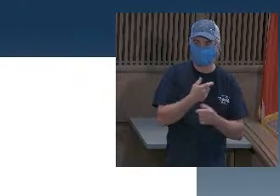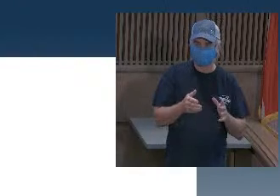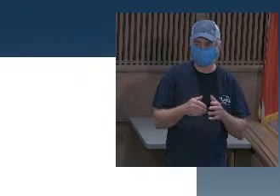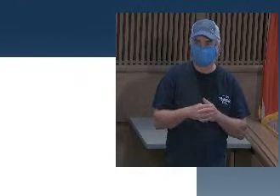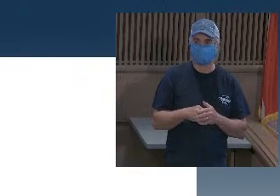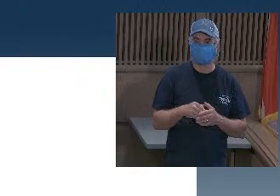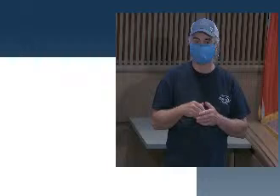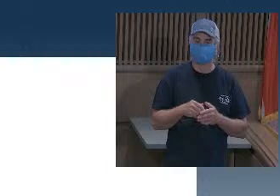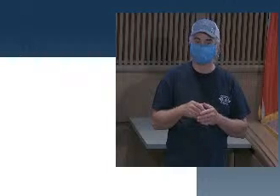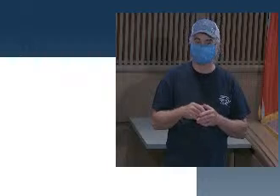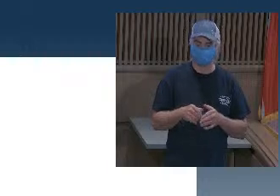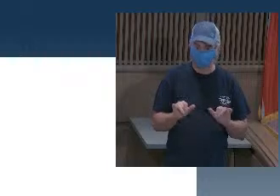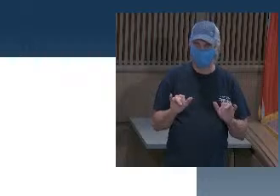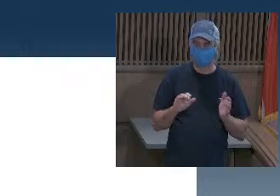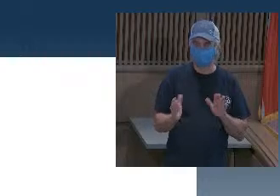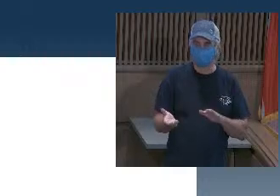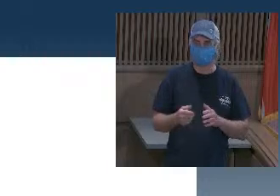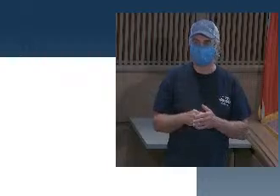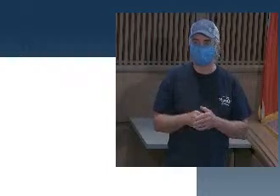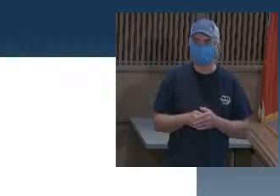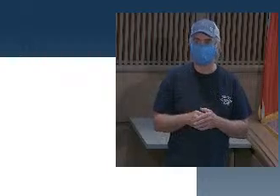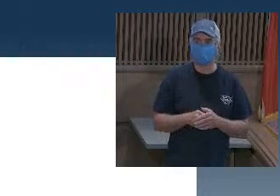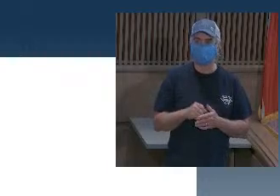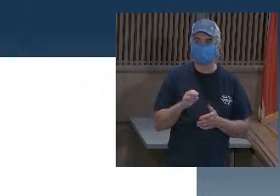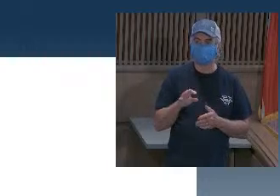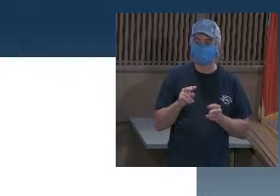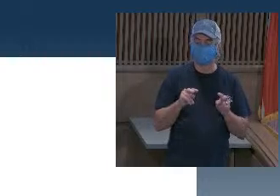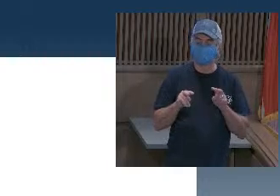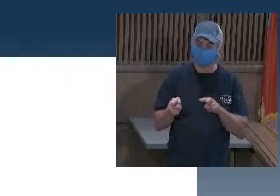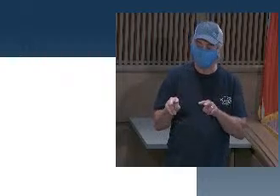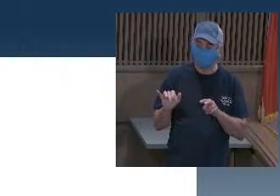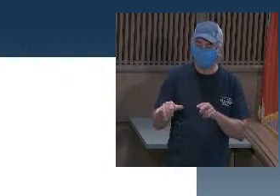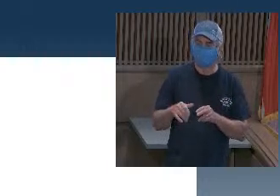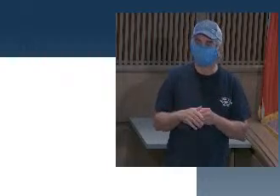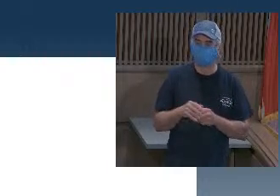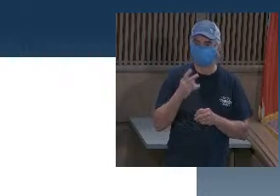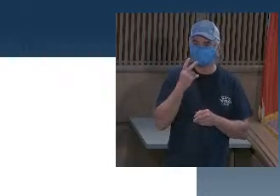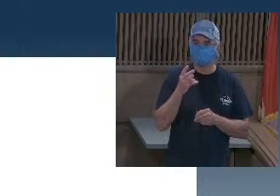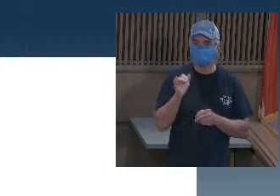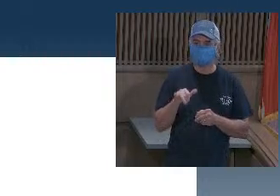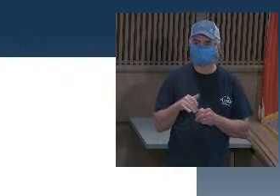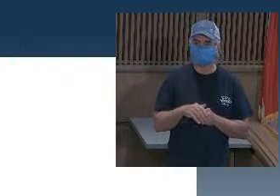vaccinated and yet died. And you just glance at that and you can see